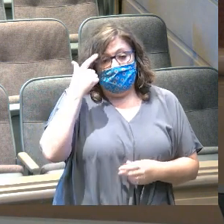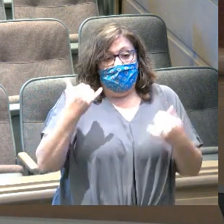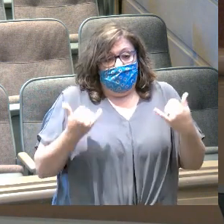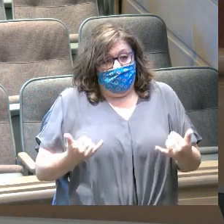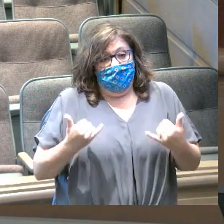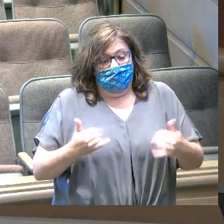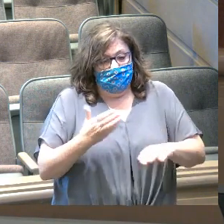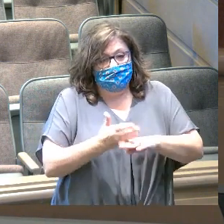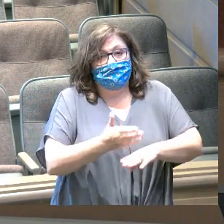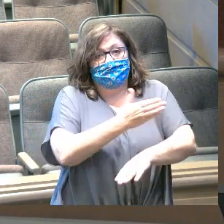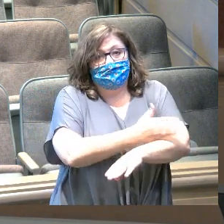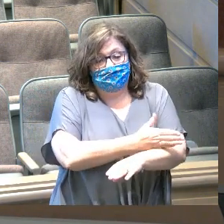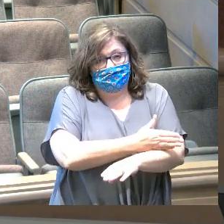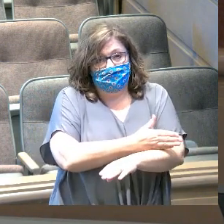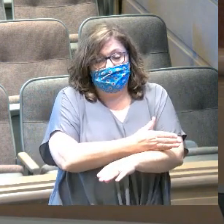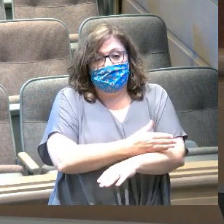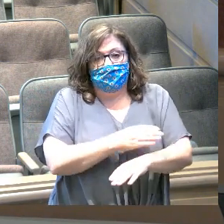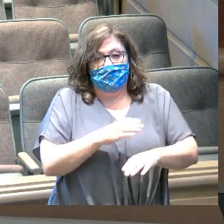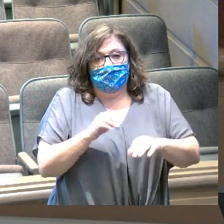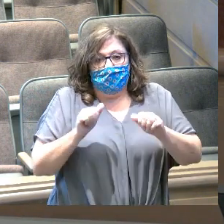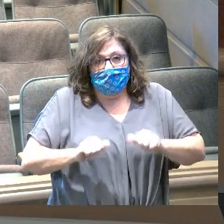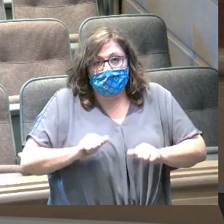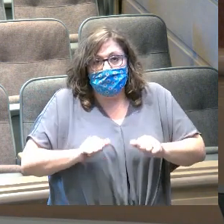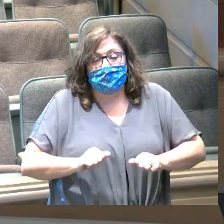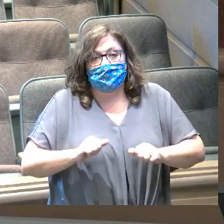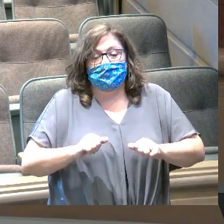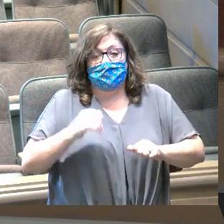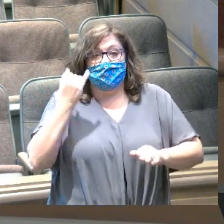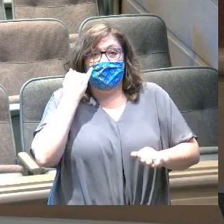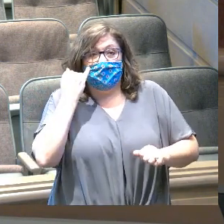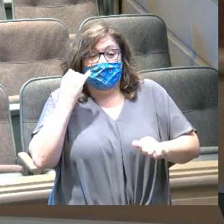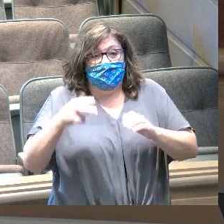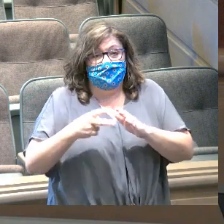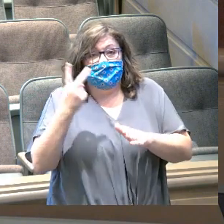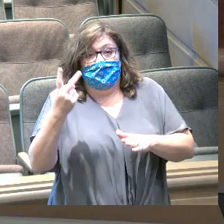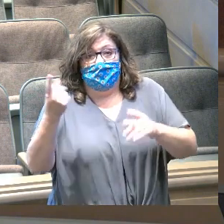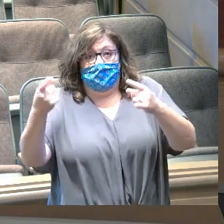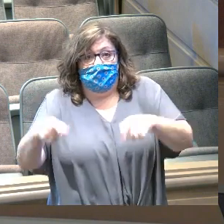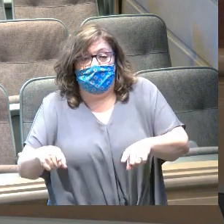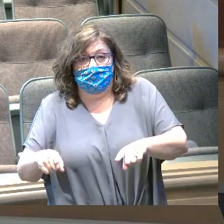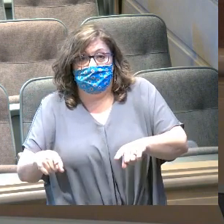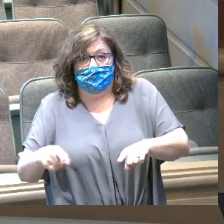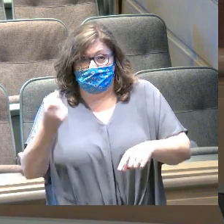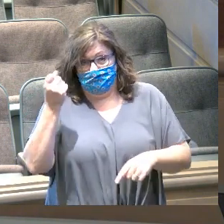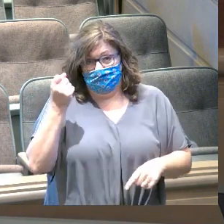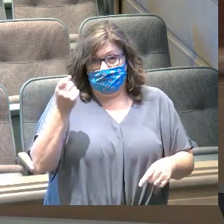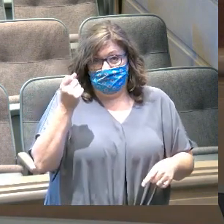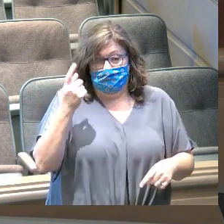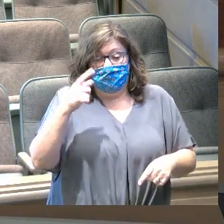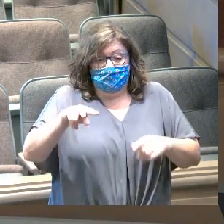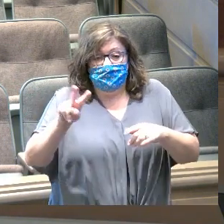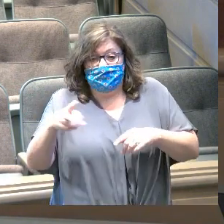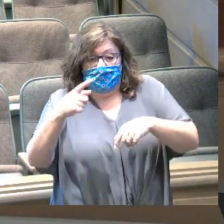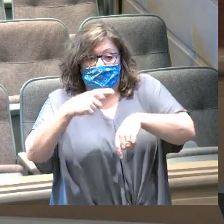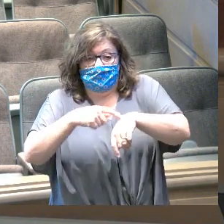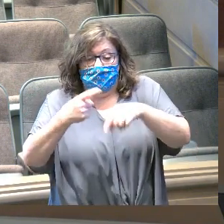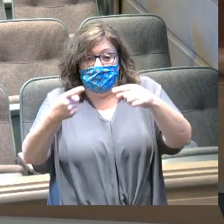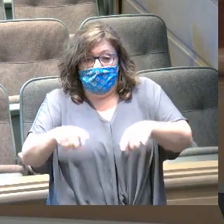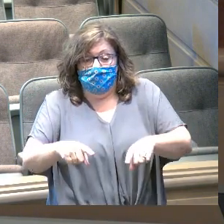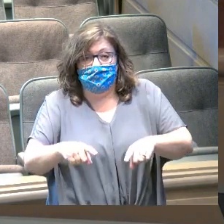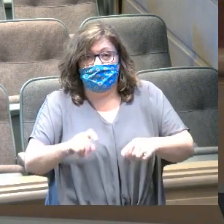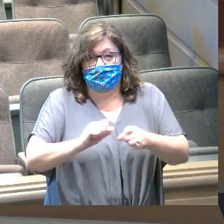to cope with the second outbreak, whether it be a rebound or a second